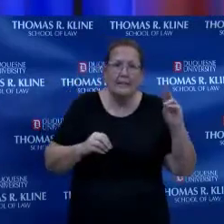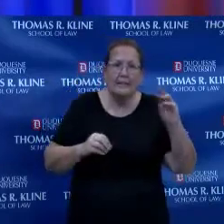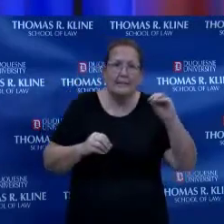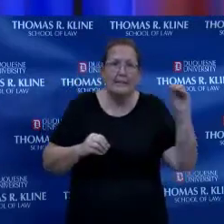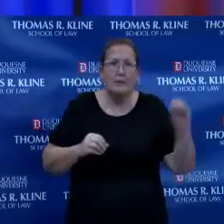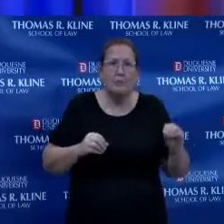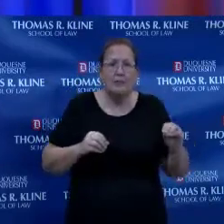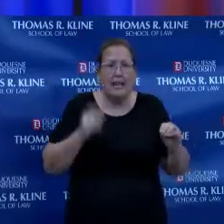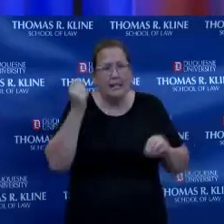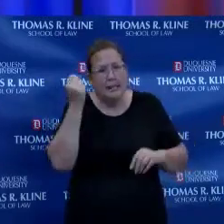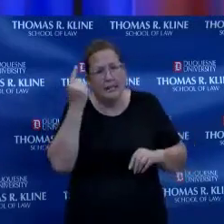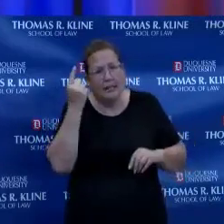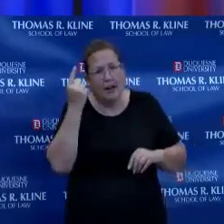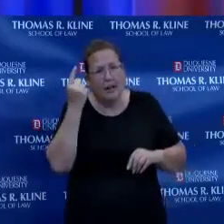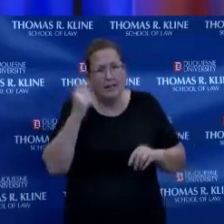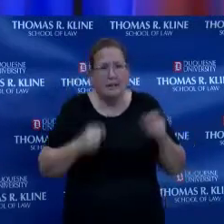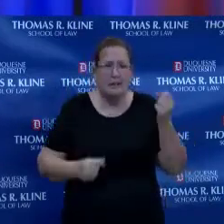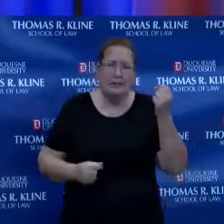Got it?